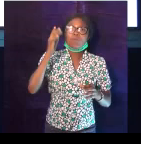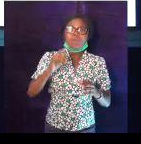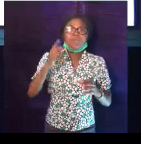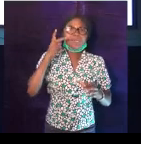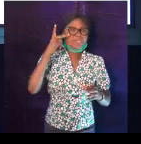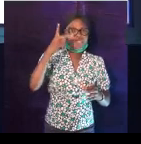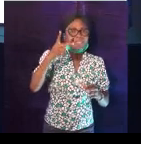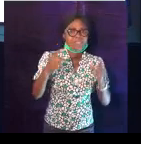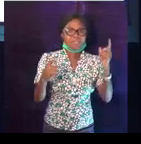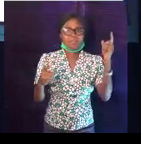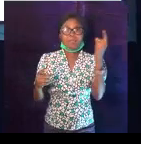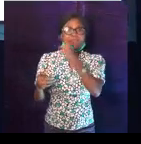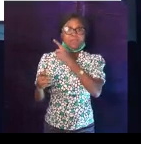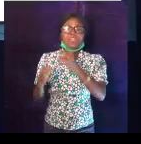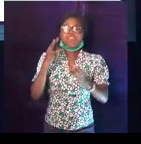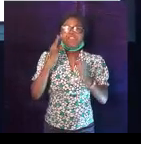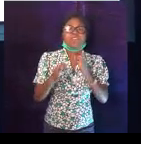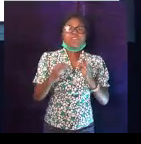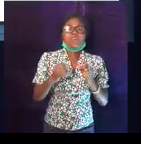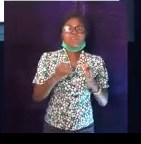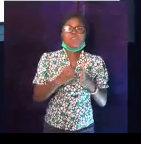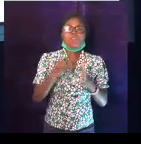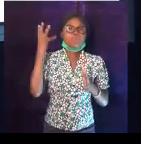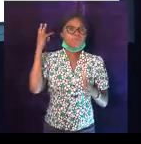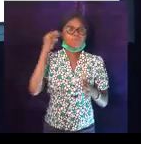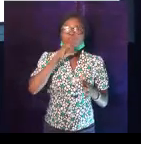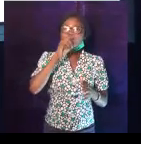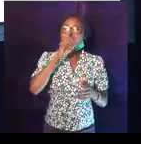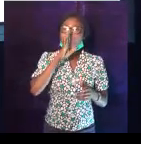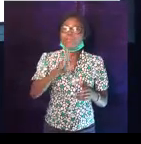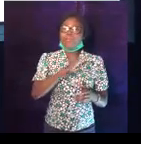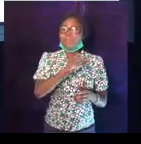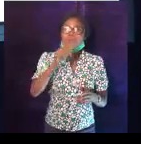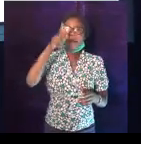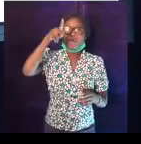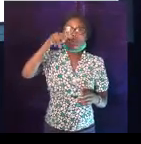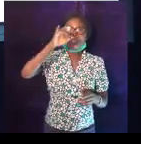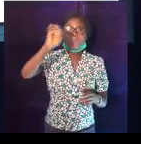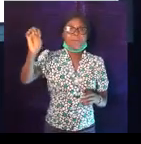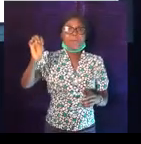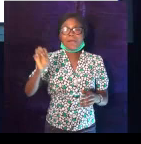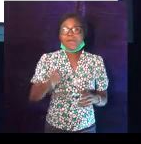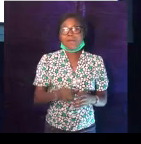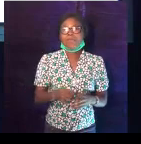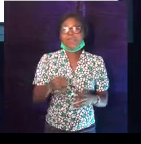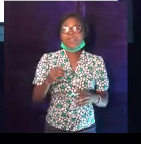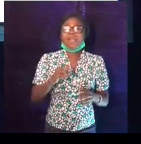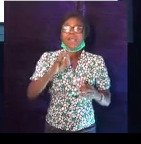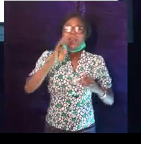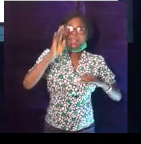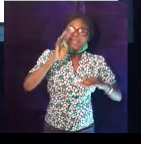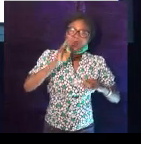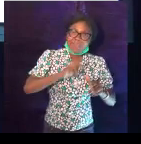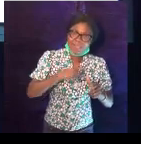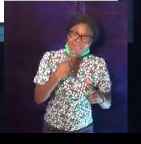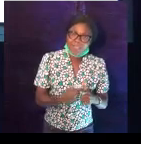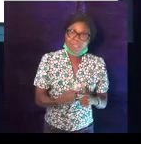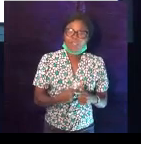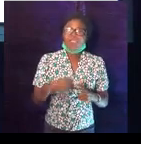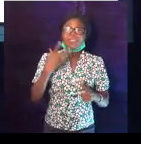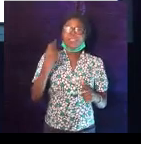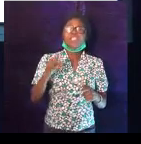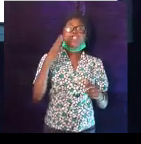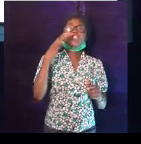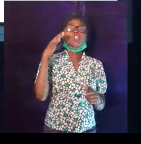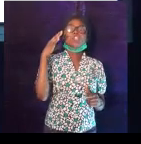if this were to be a pie, let's zoom in and say, if this were to be a big, pie or pizza as you have it, then you